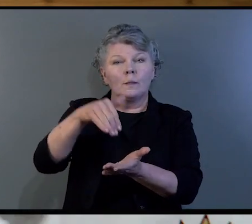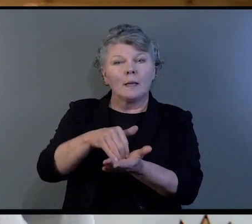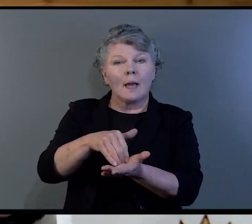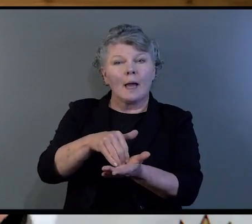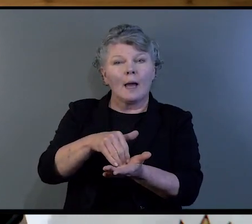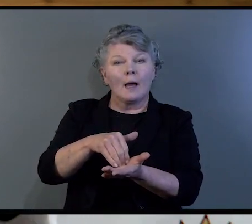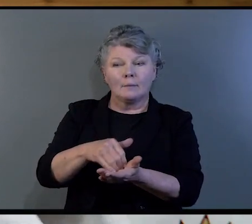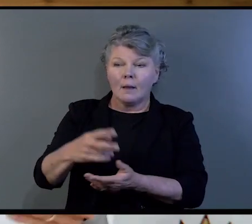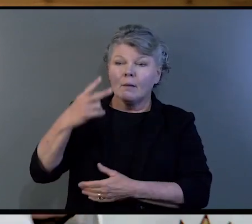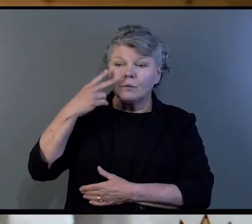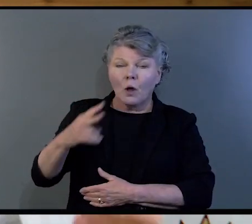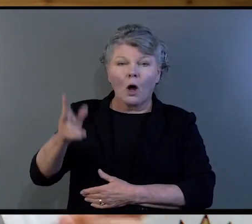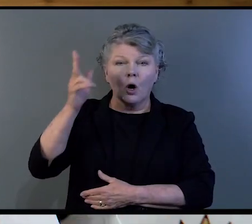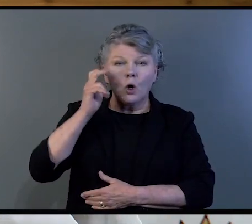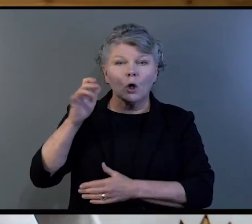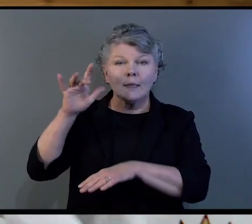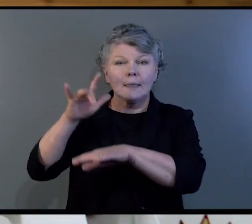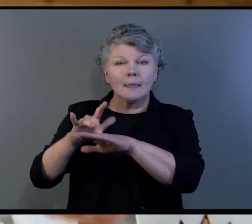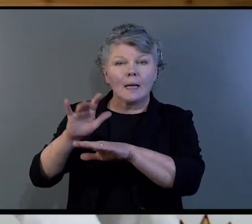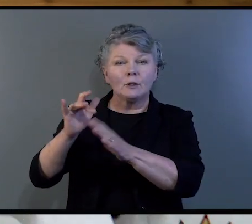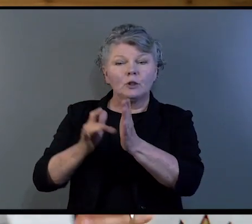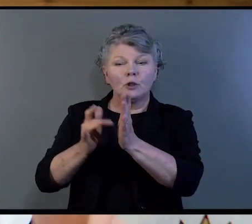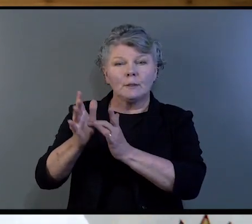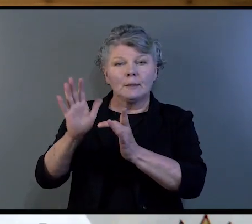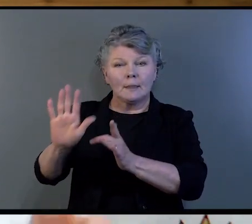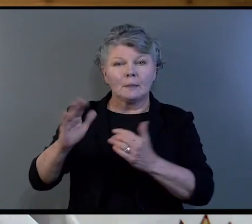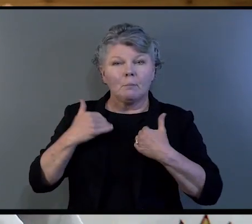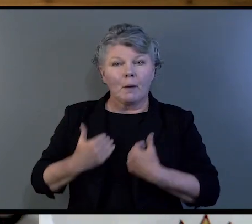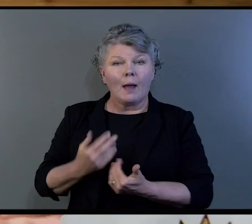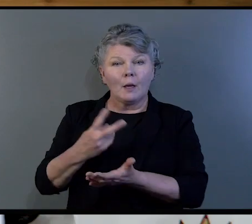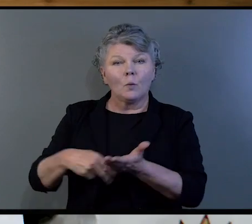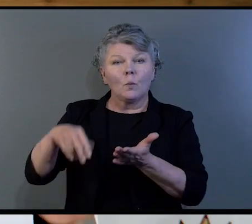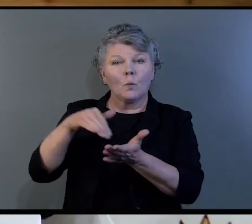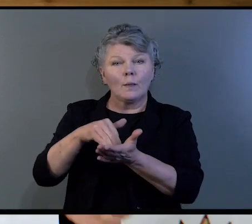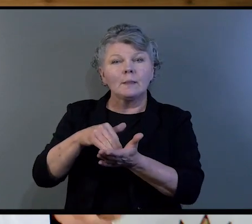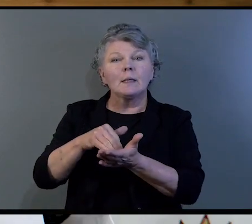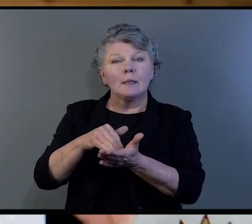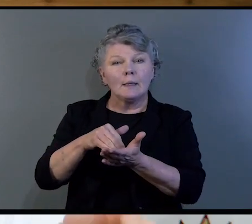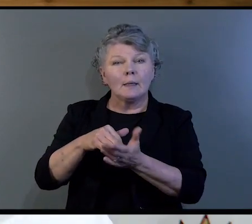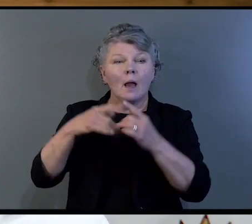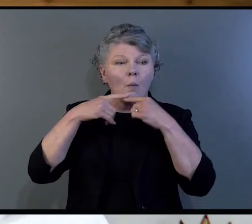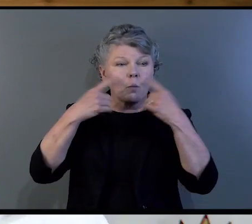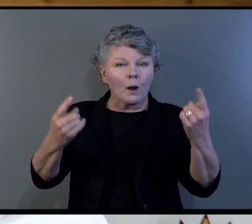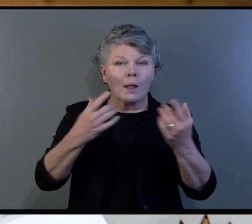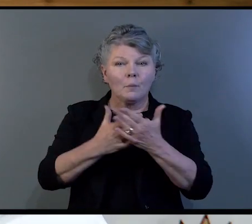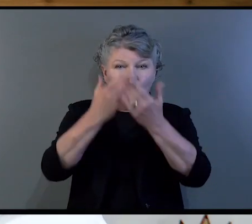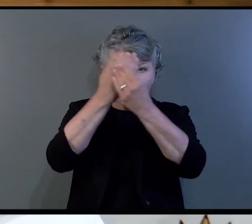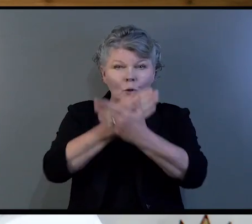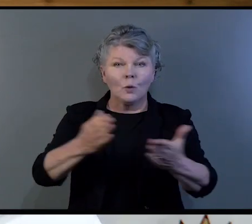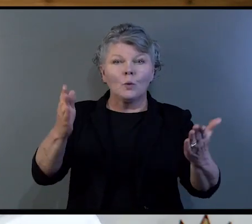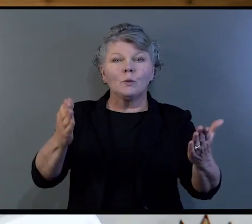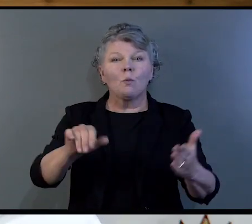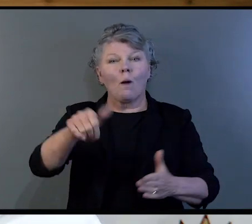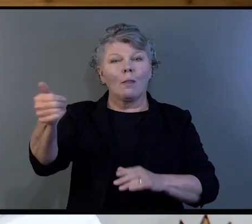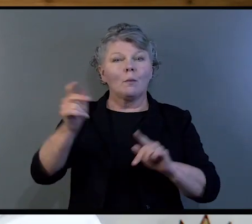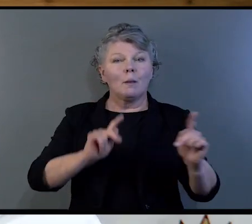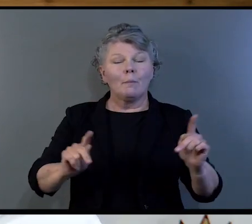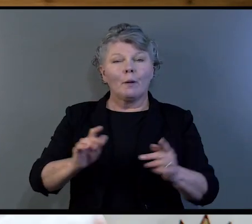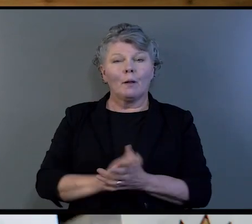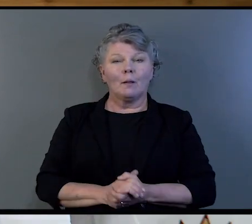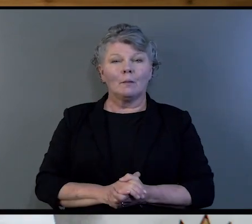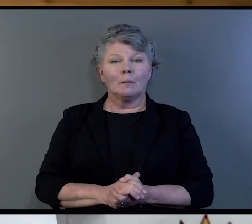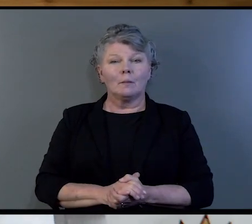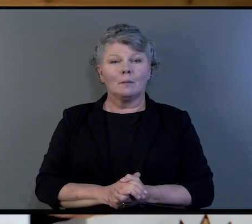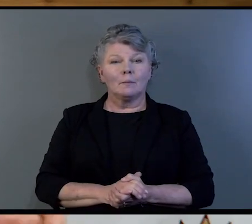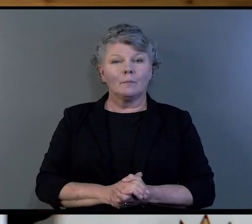be someone who saw and heard and touched Jesus' risen body and to proclaim the good news of the resurrection to others.